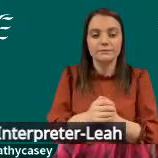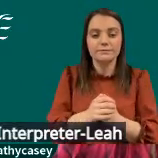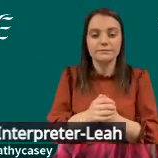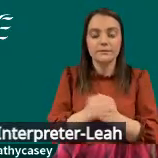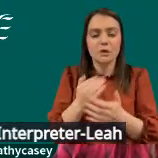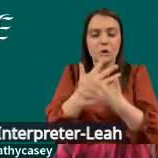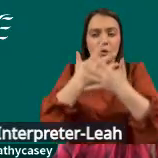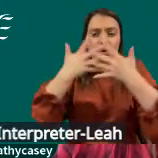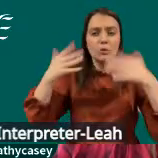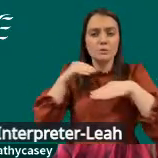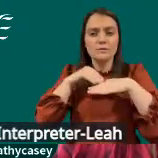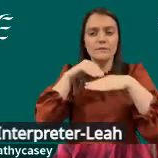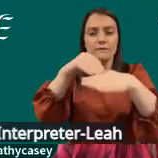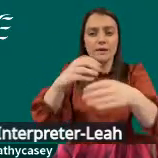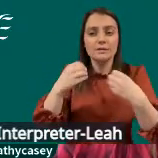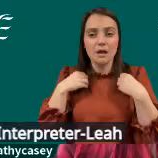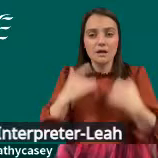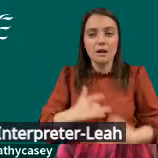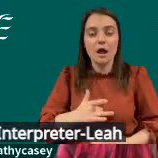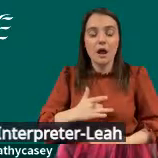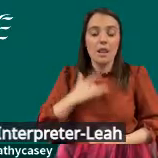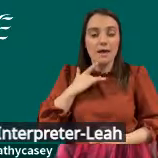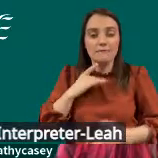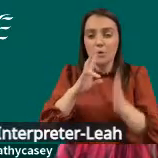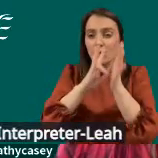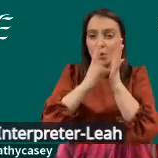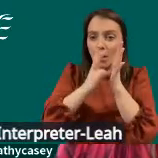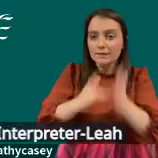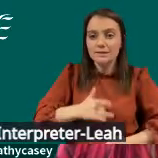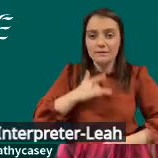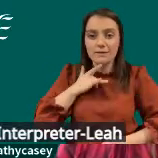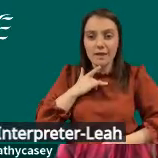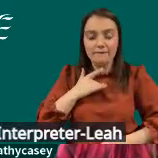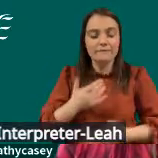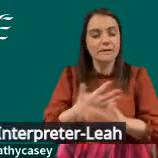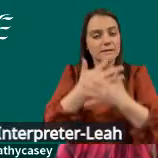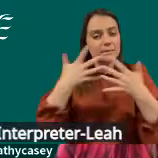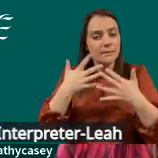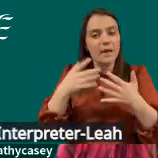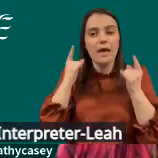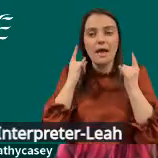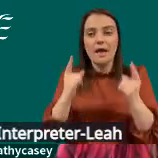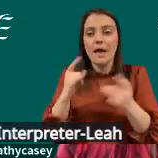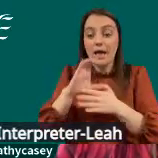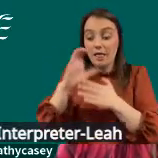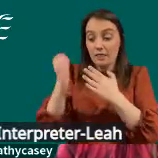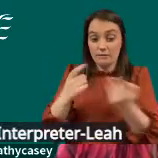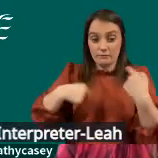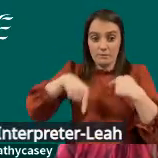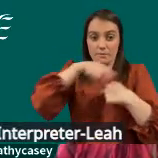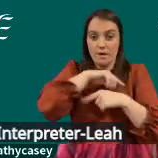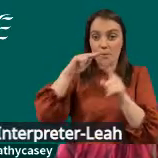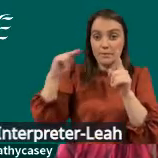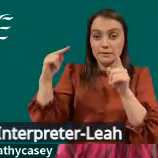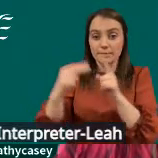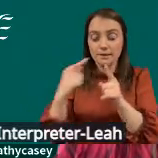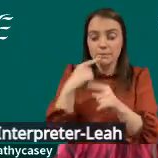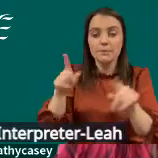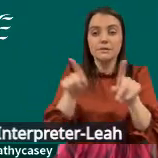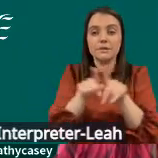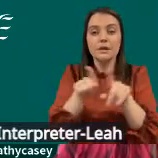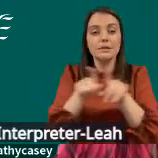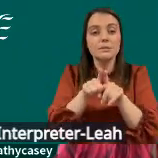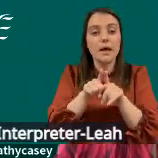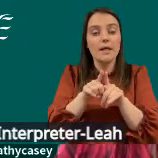life, as you'll see in a minute, and it is a very significant health cost, both from our own point of view and from the